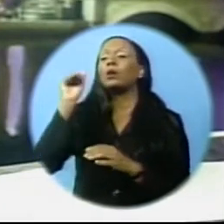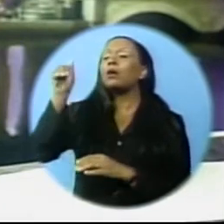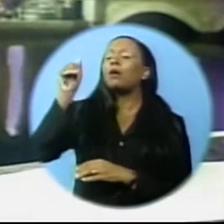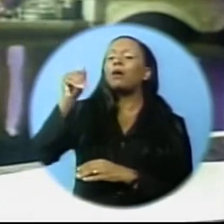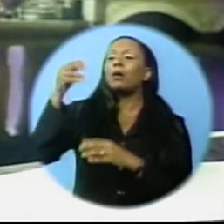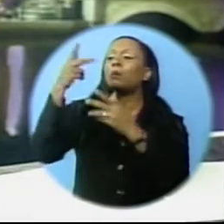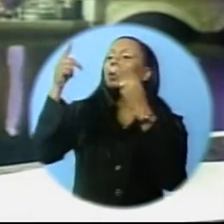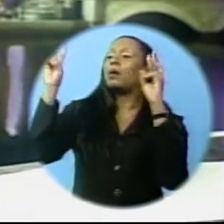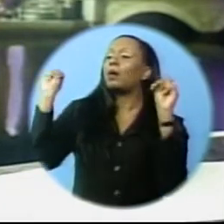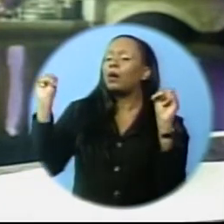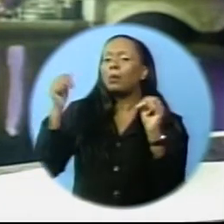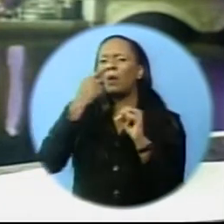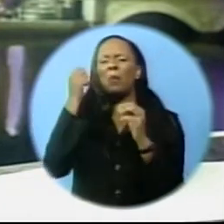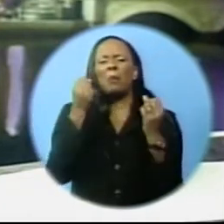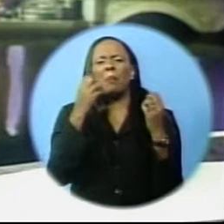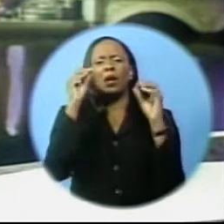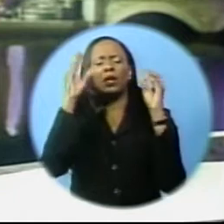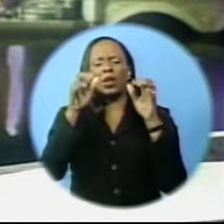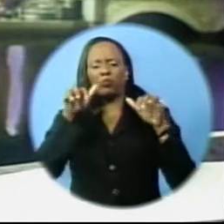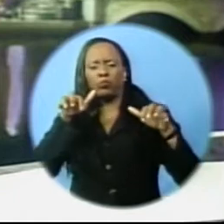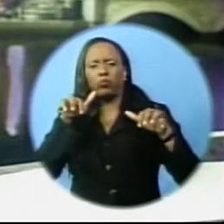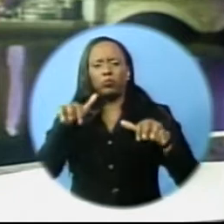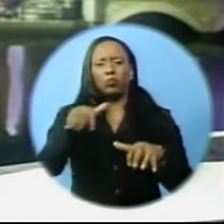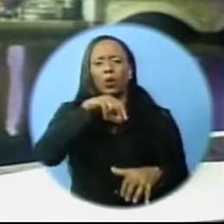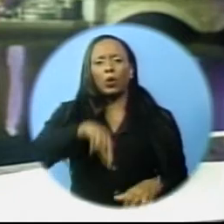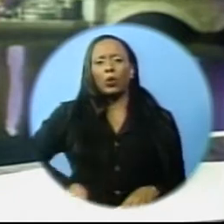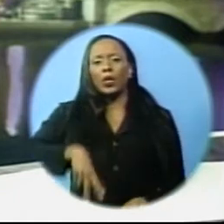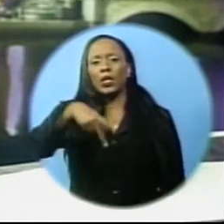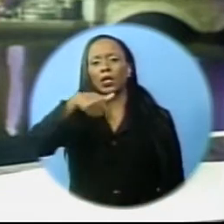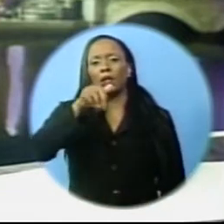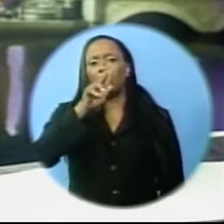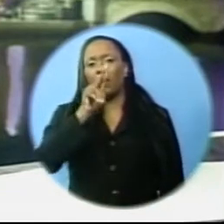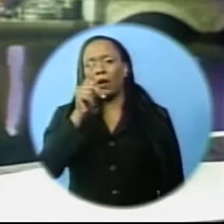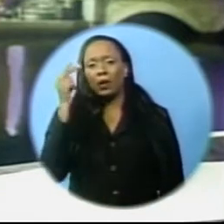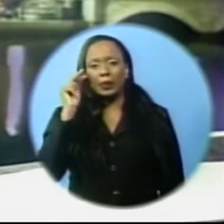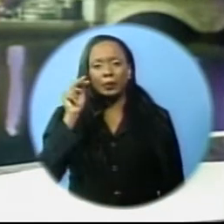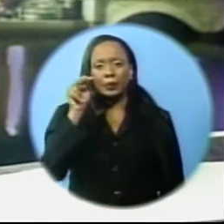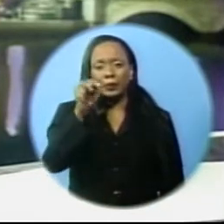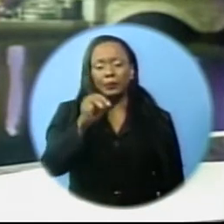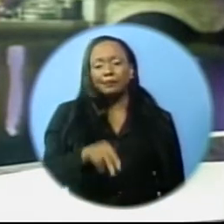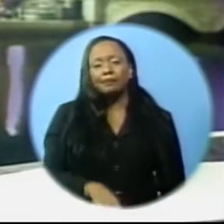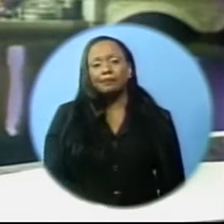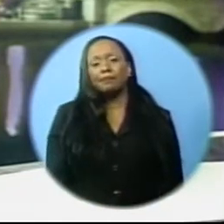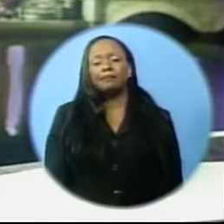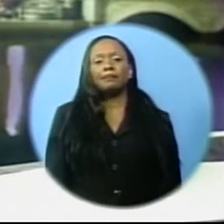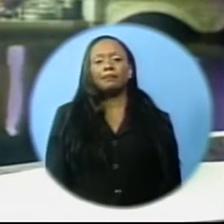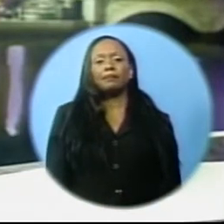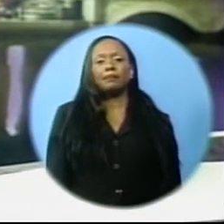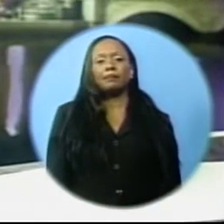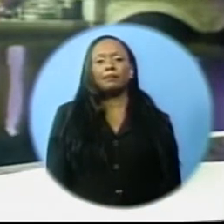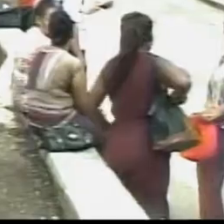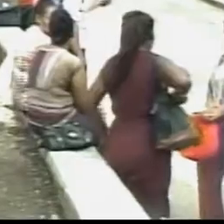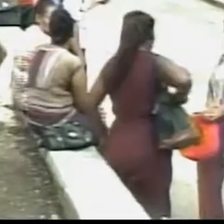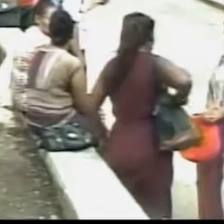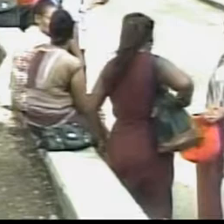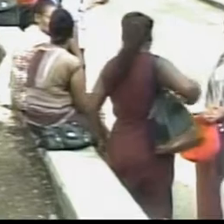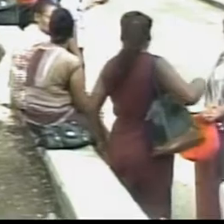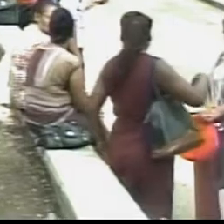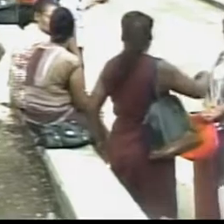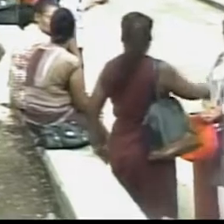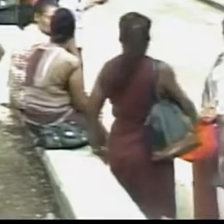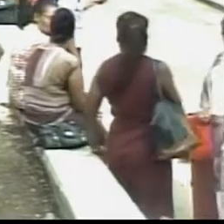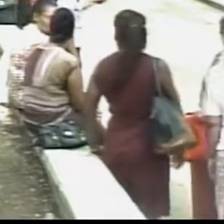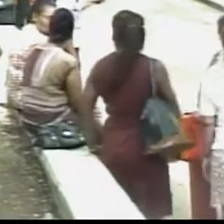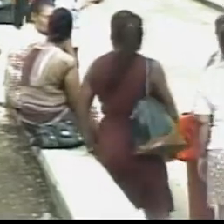to hundreds of teachers who attended today's meeting in Queen's Park. Lisa Lord was there and filed this report. The Barbados Union